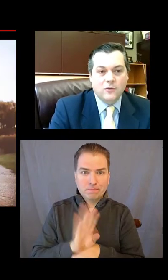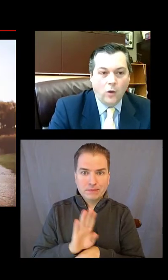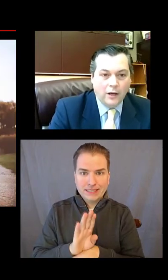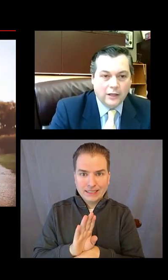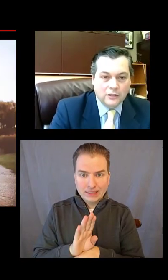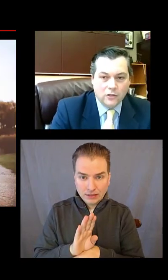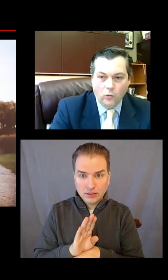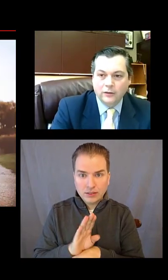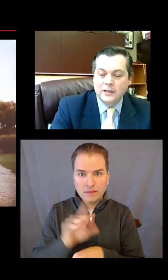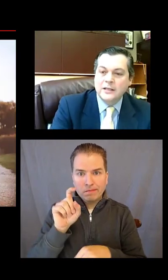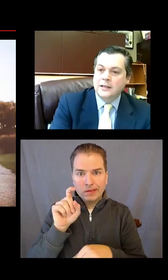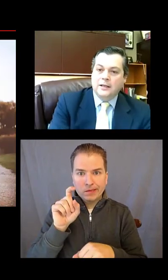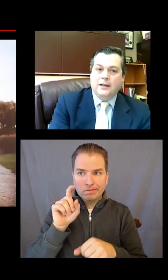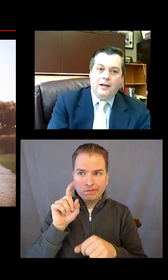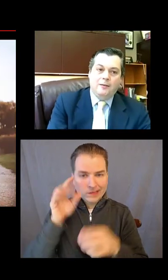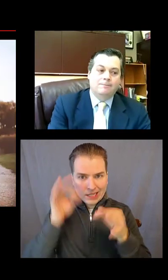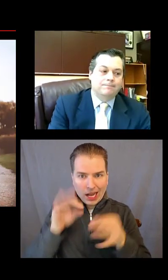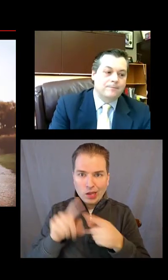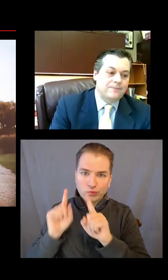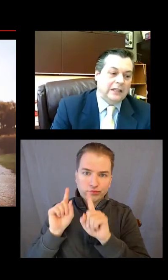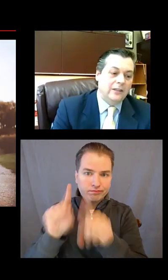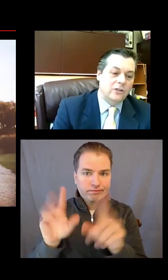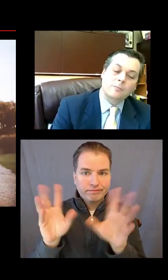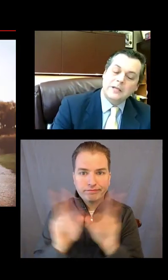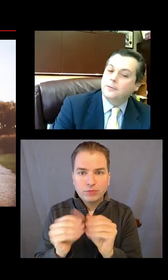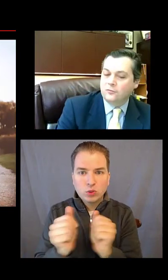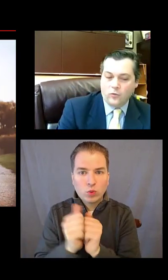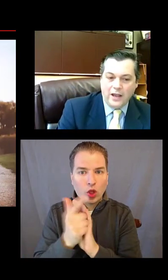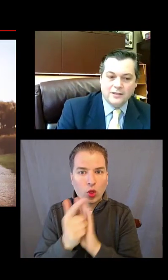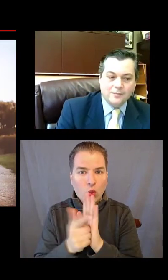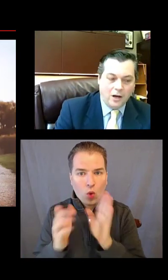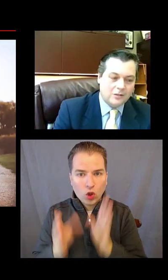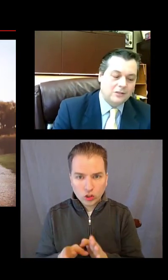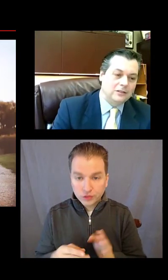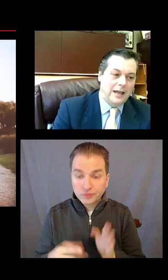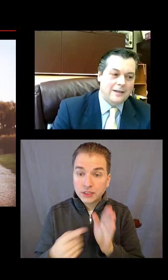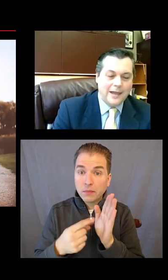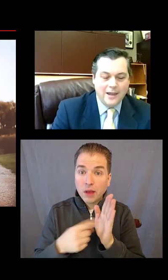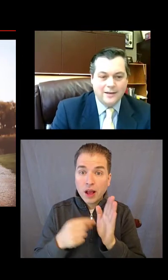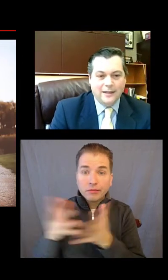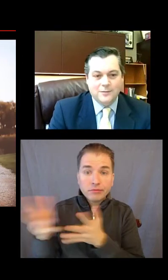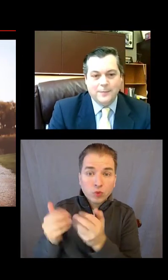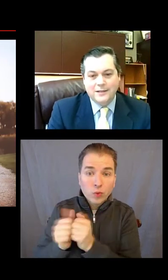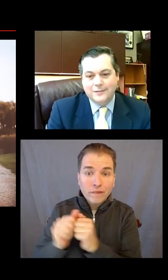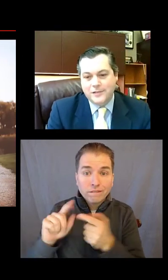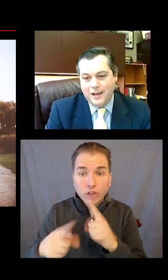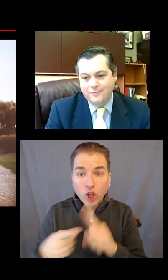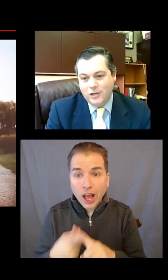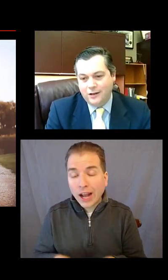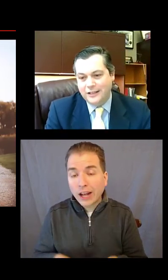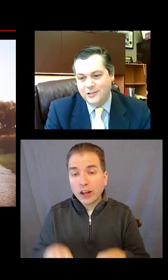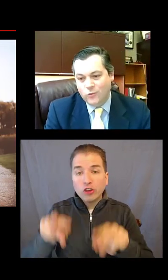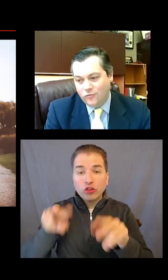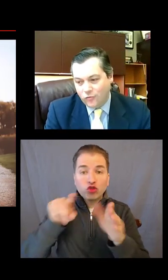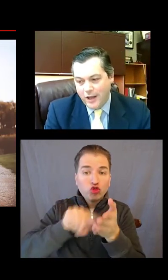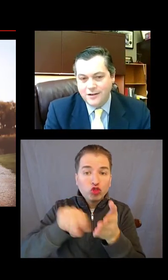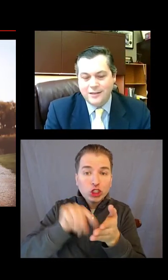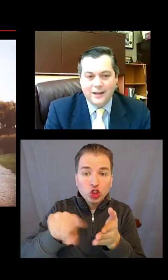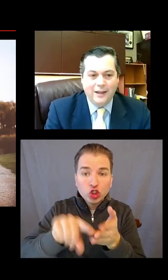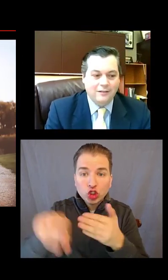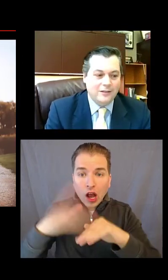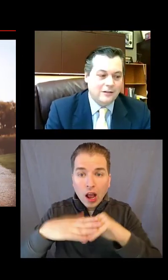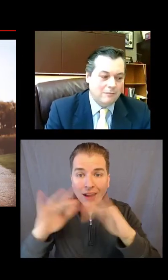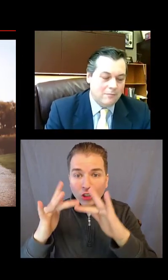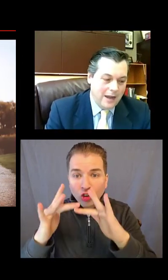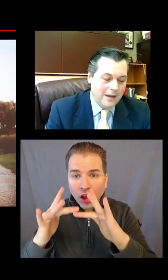causes them to walk in the door. Either people have read some articles online, they've spent some time talking to a friend,